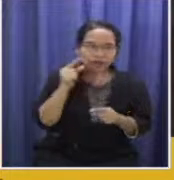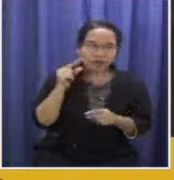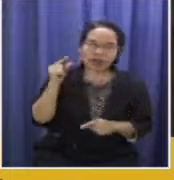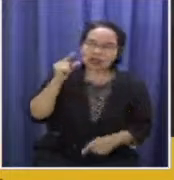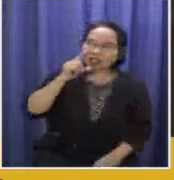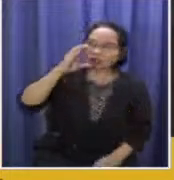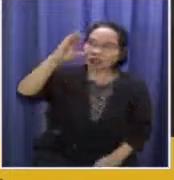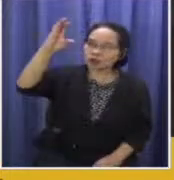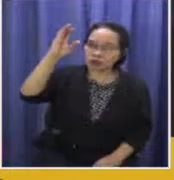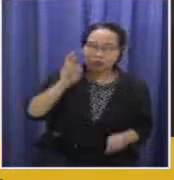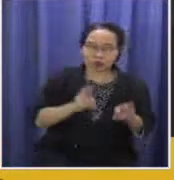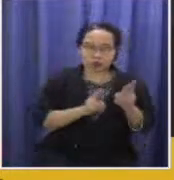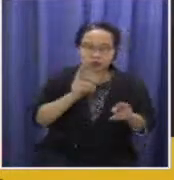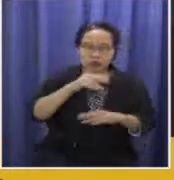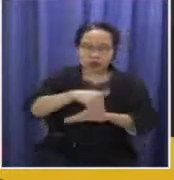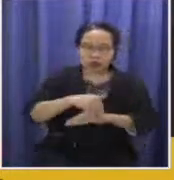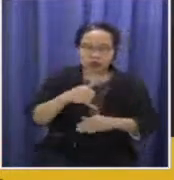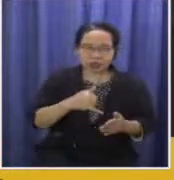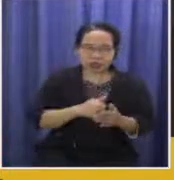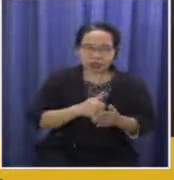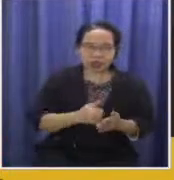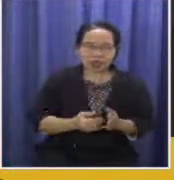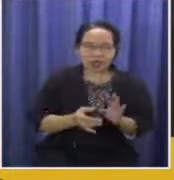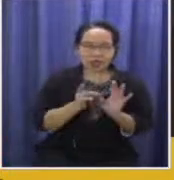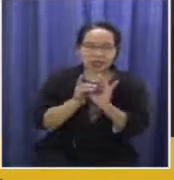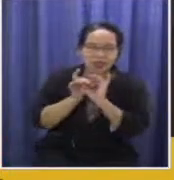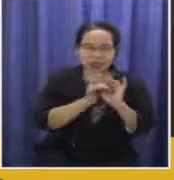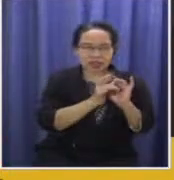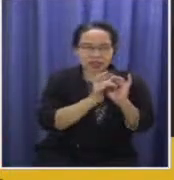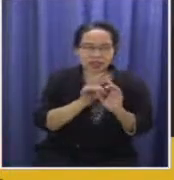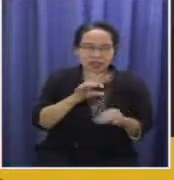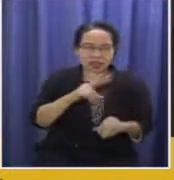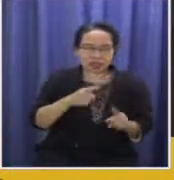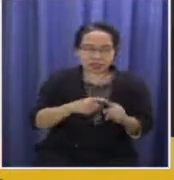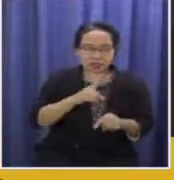moon, to rule the night. It is in relation to the earth.